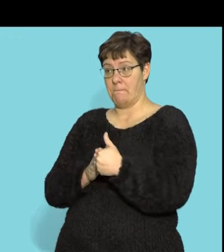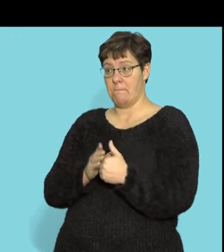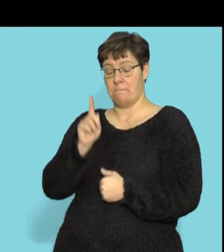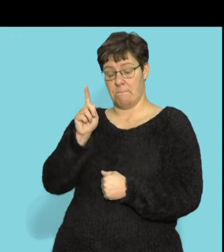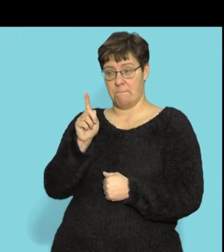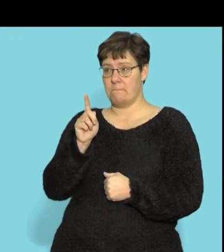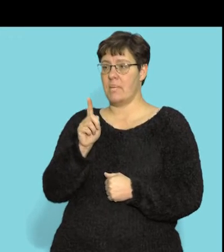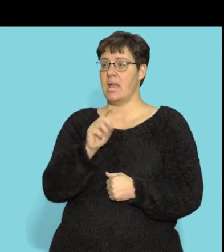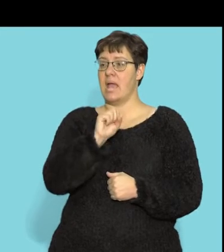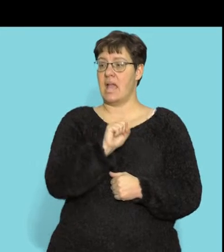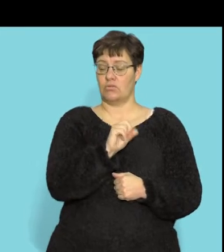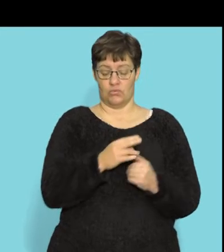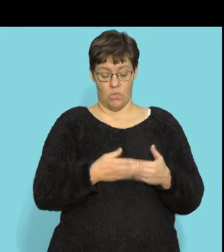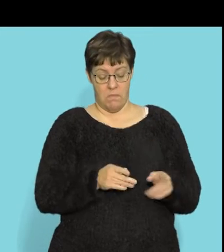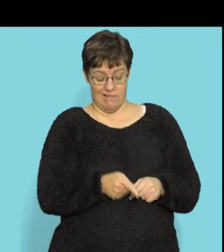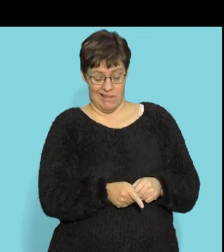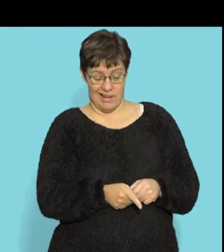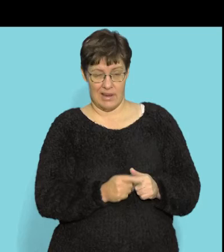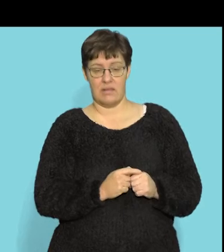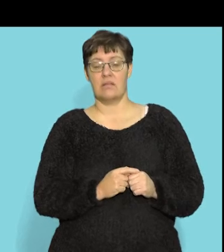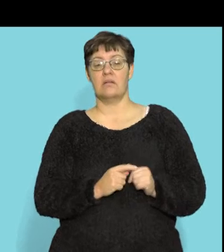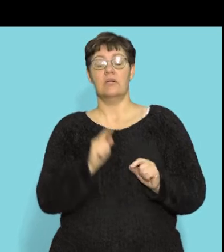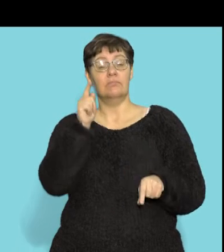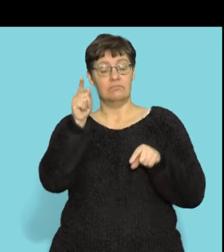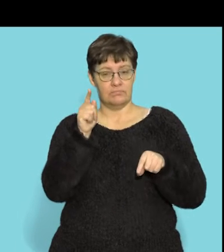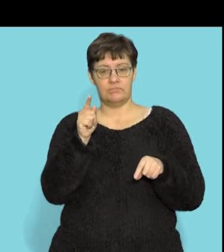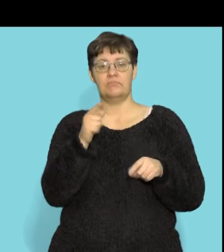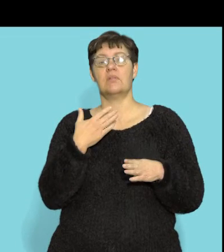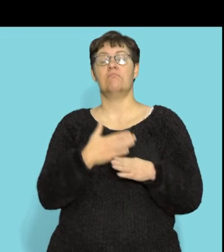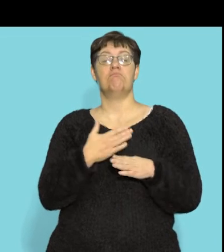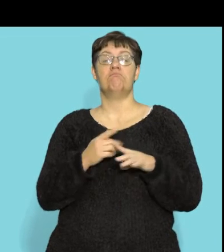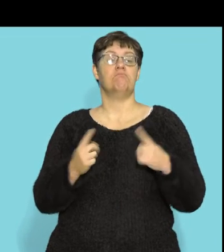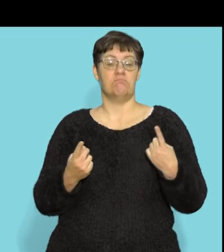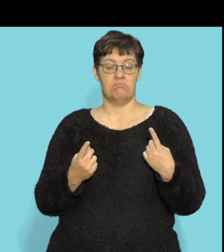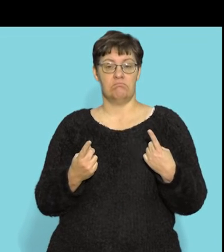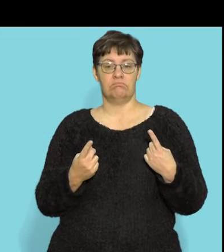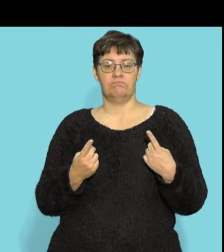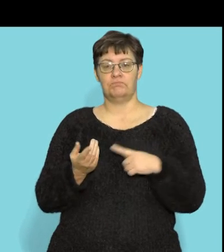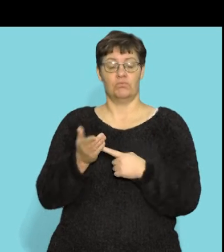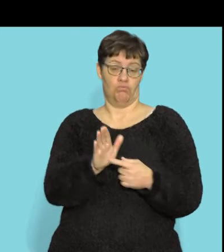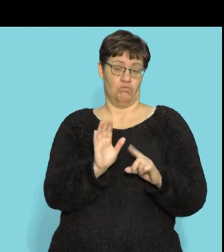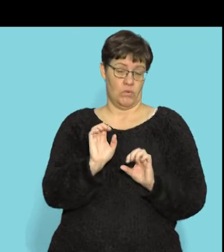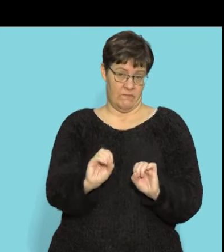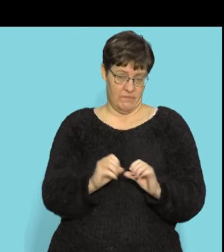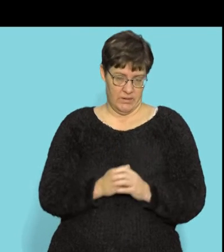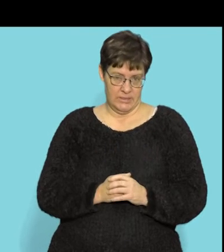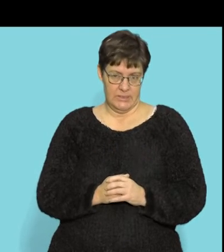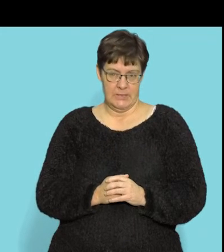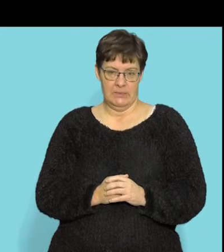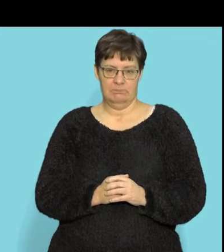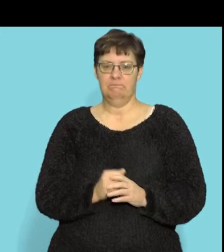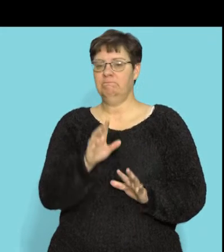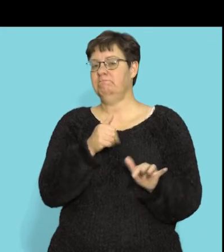and S2 open, the devices, they actually function as rated. So the